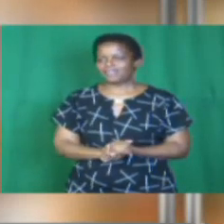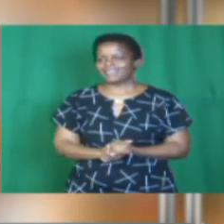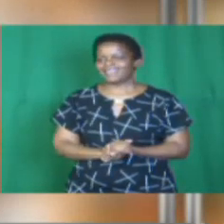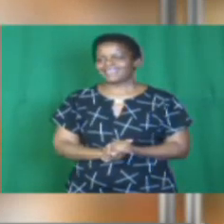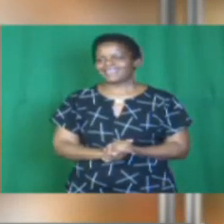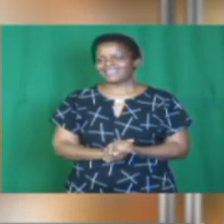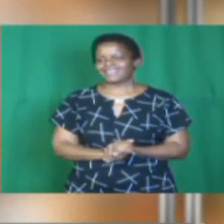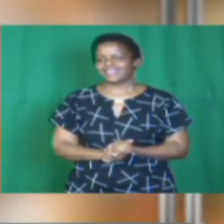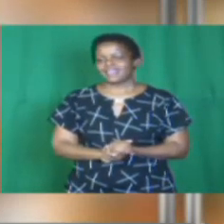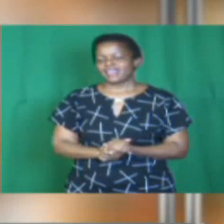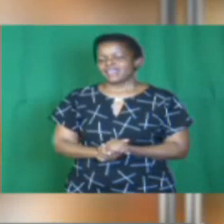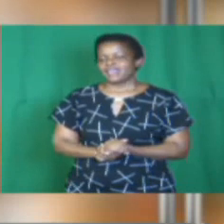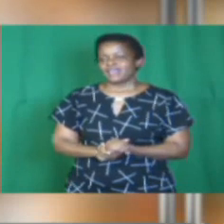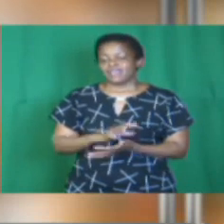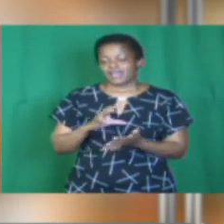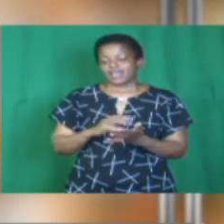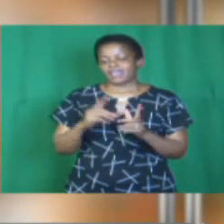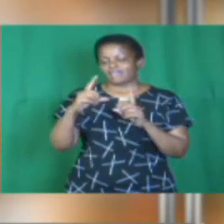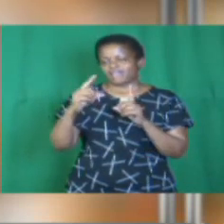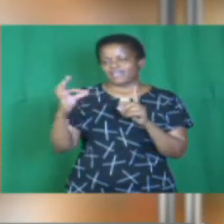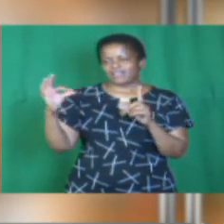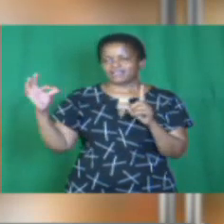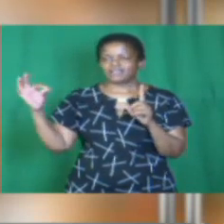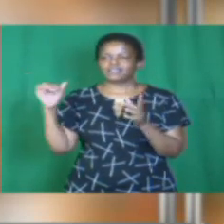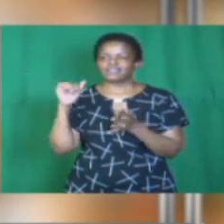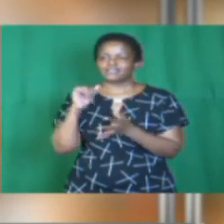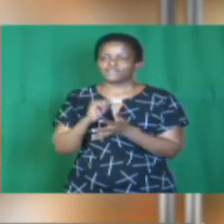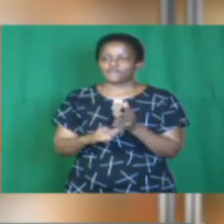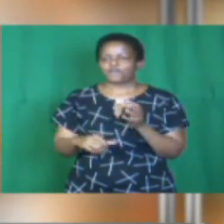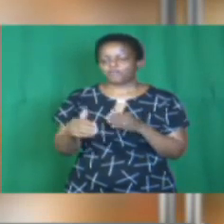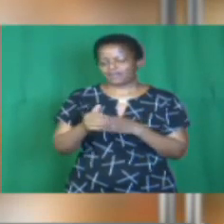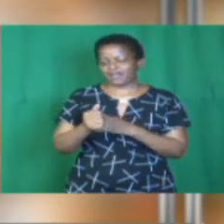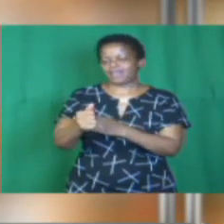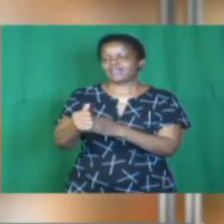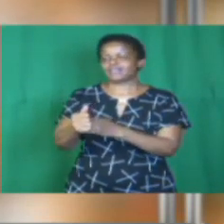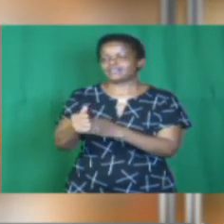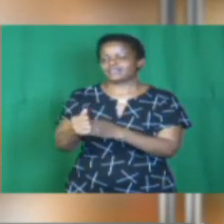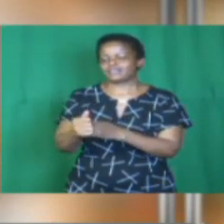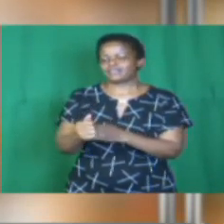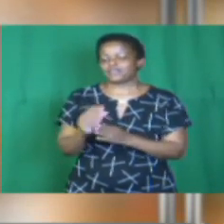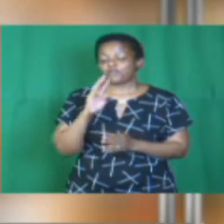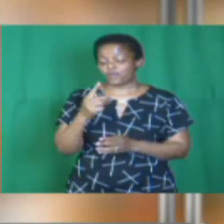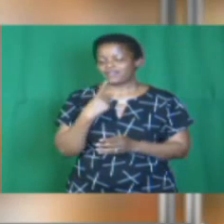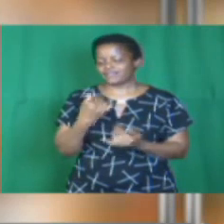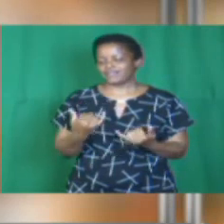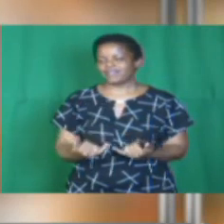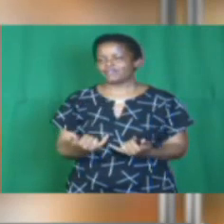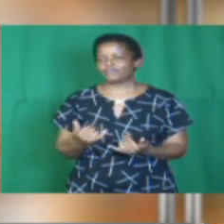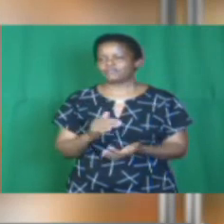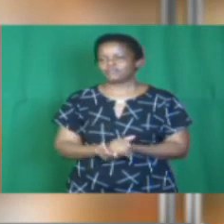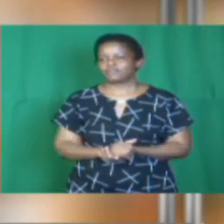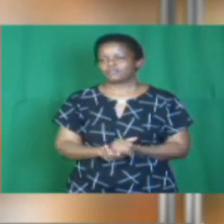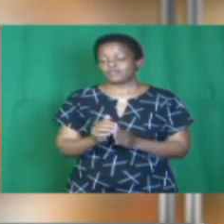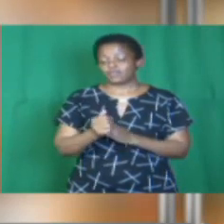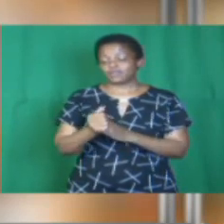I actually have a sentence from the director right now that I will say. The